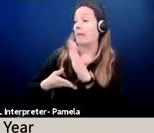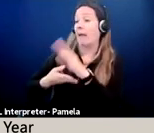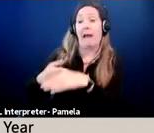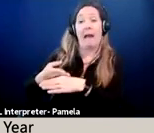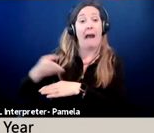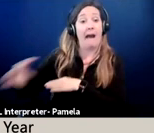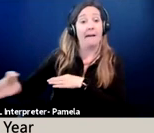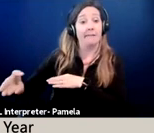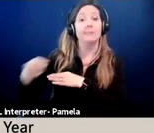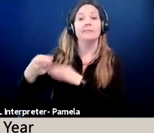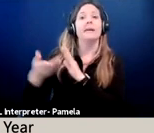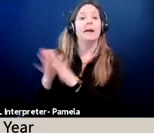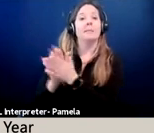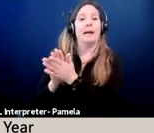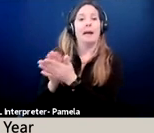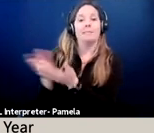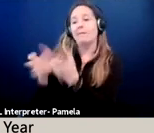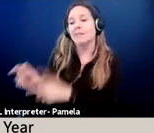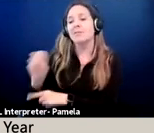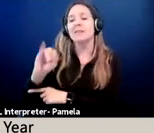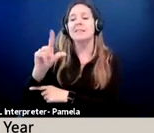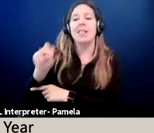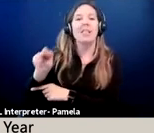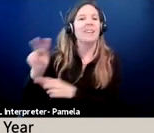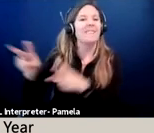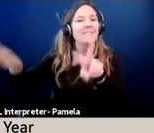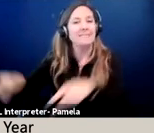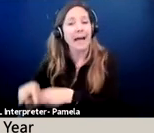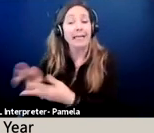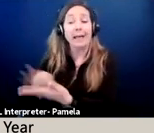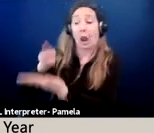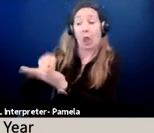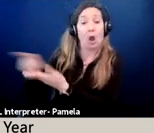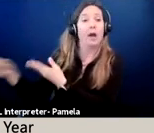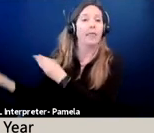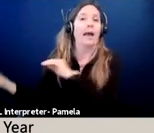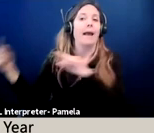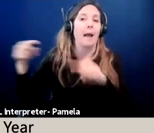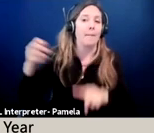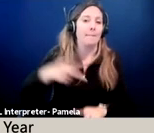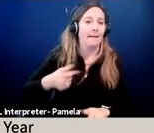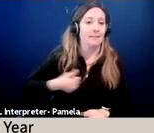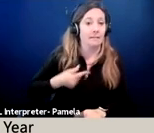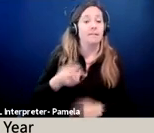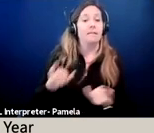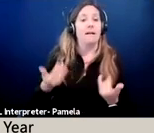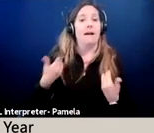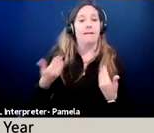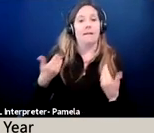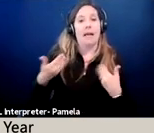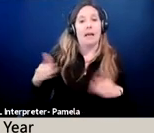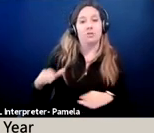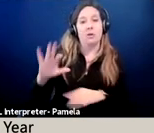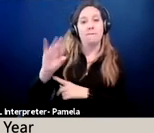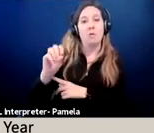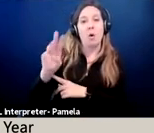became an investor in the Silicon Valley, went out there, learned the trade, and brought everything out here. And he runs an angel forum called Valhalla. He's